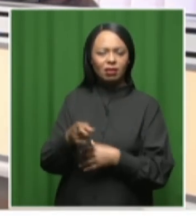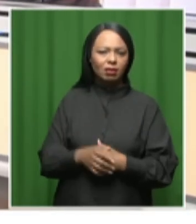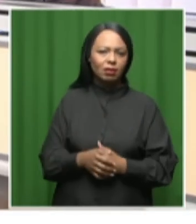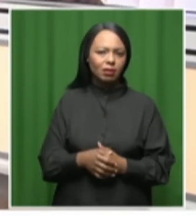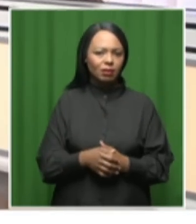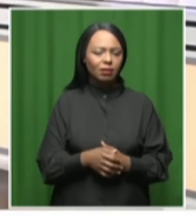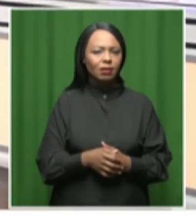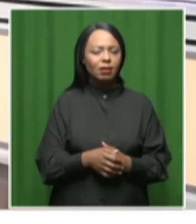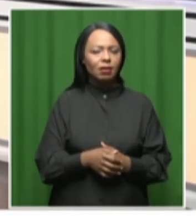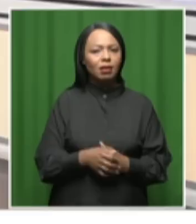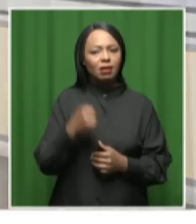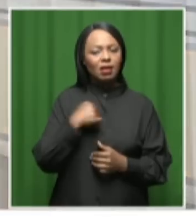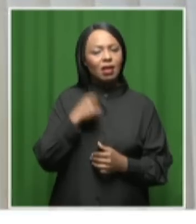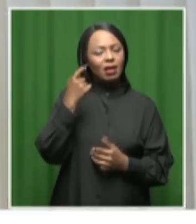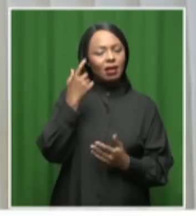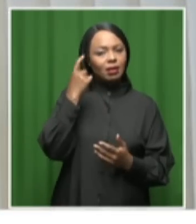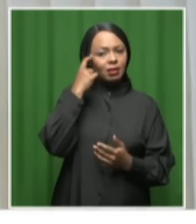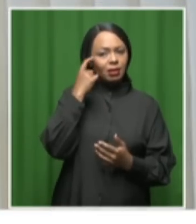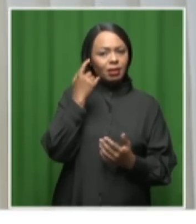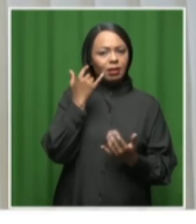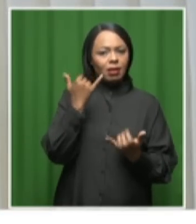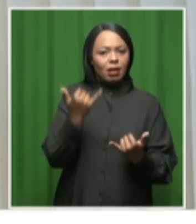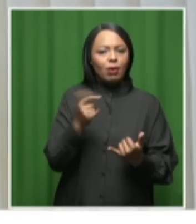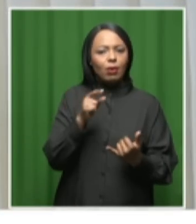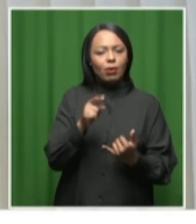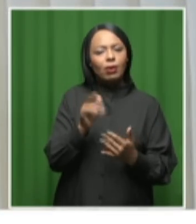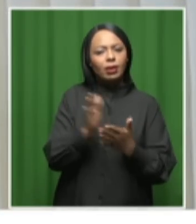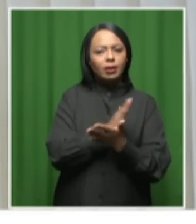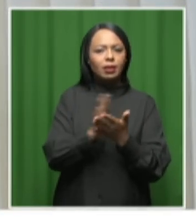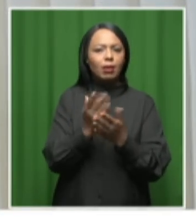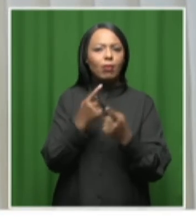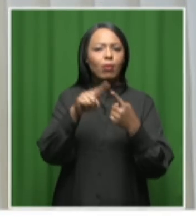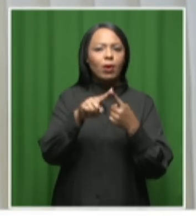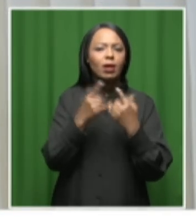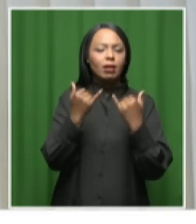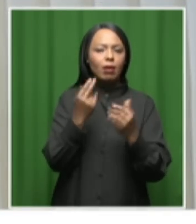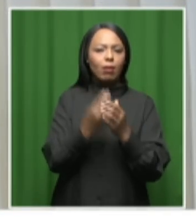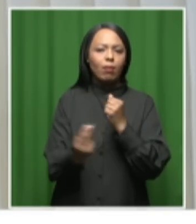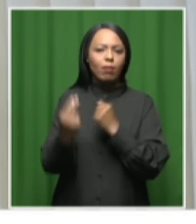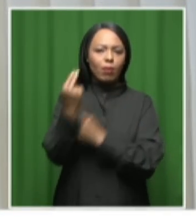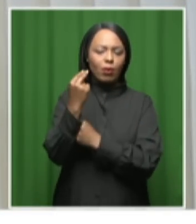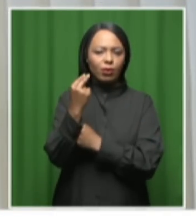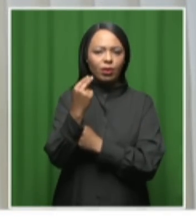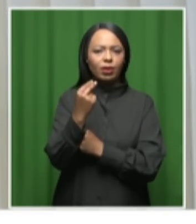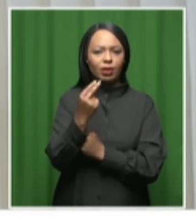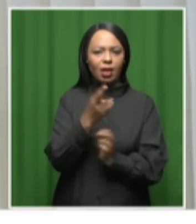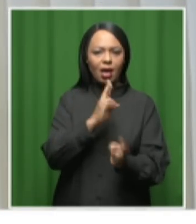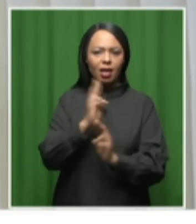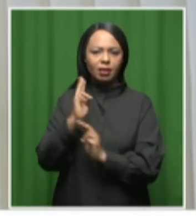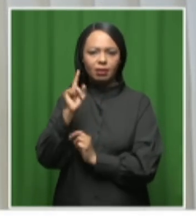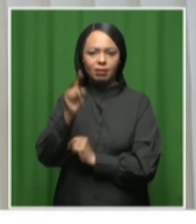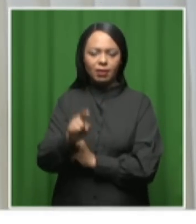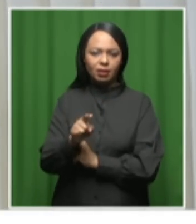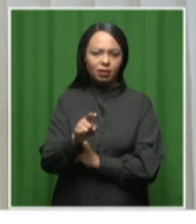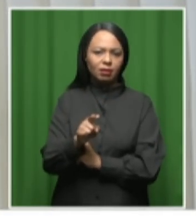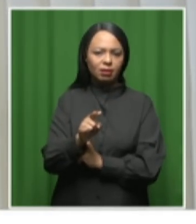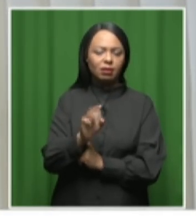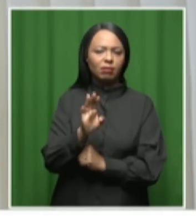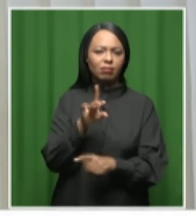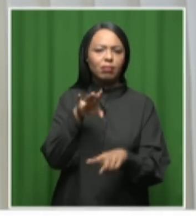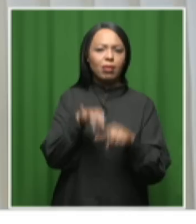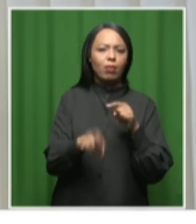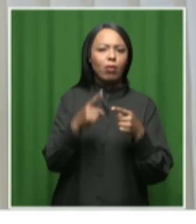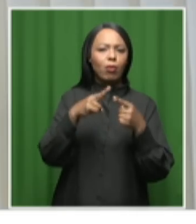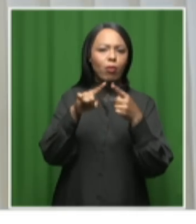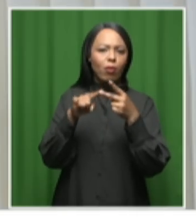I would say they're quite slim. There is some points in which both the parties would need to answer to. Maybe let's look at where they would get that particular